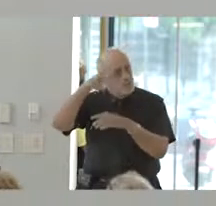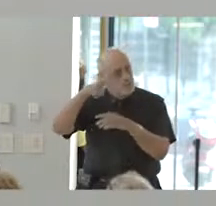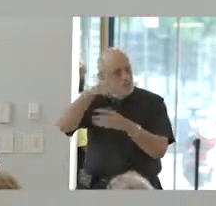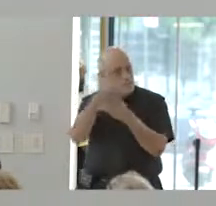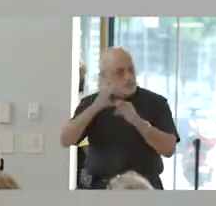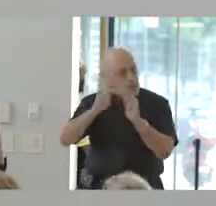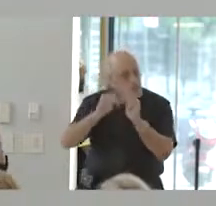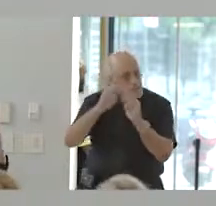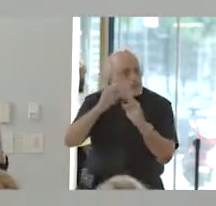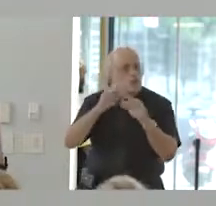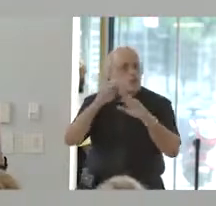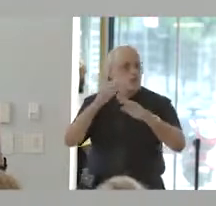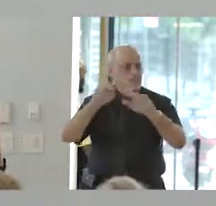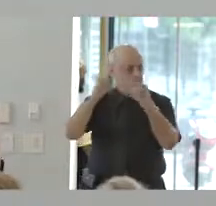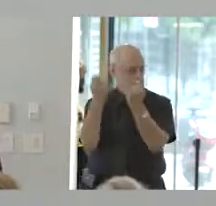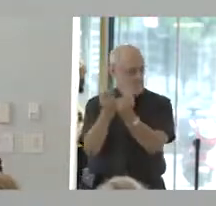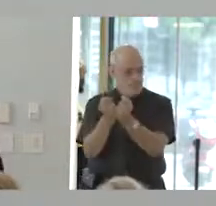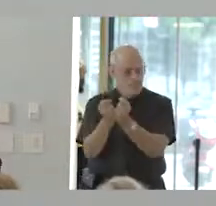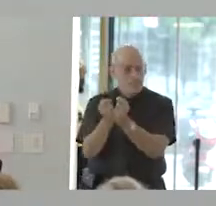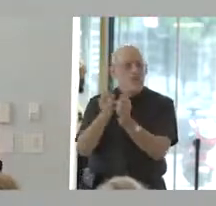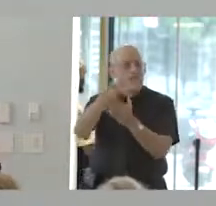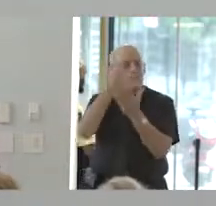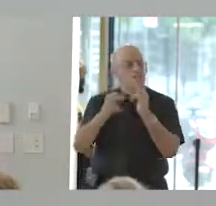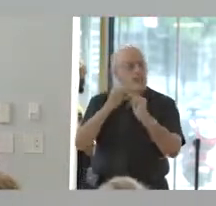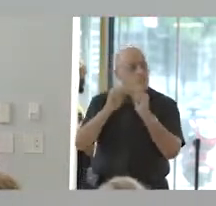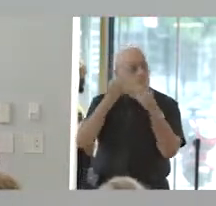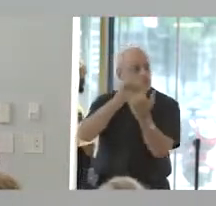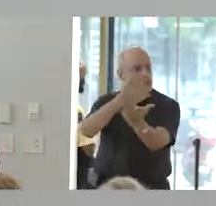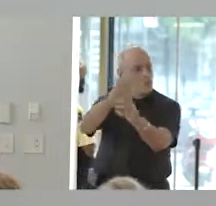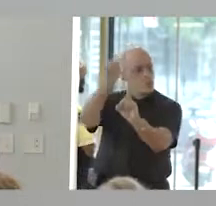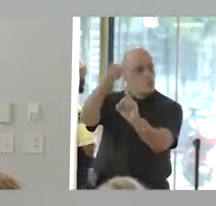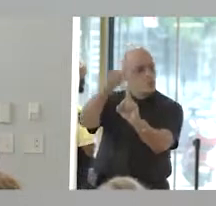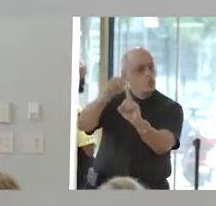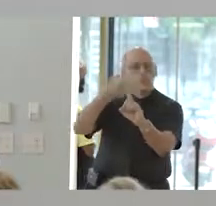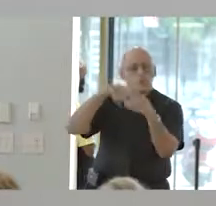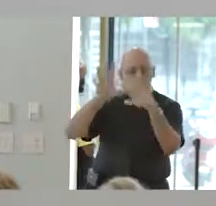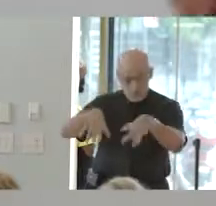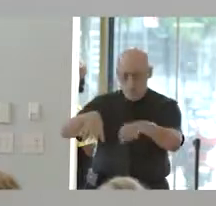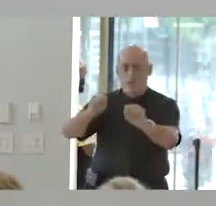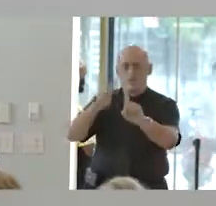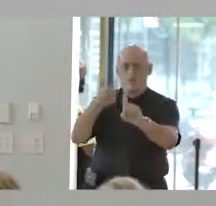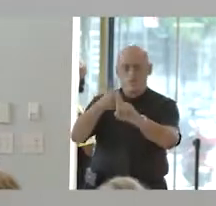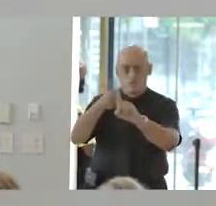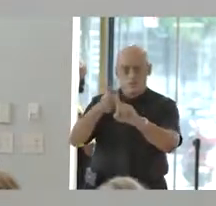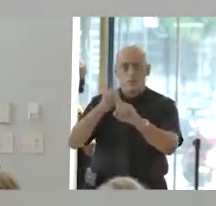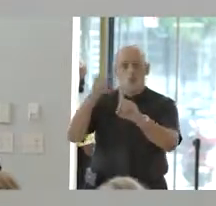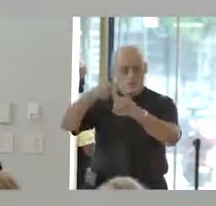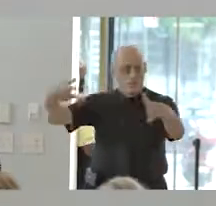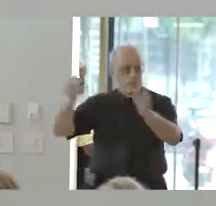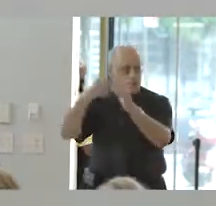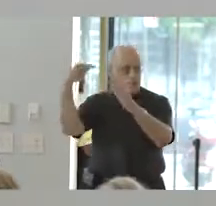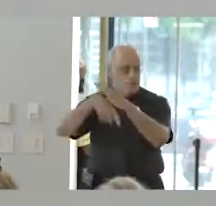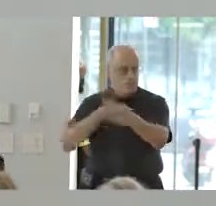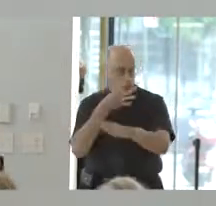team. The design build approach, that we have adopted, which Garrett will explain to you a little bit